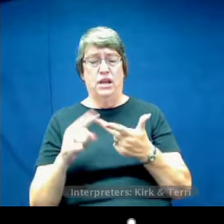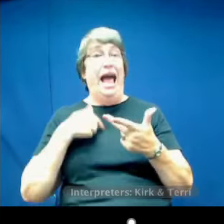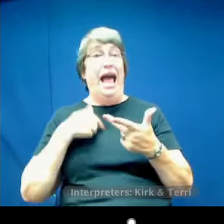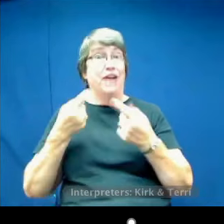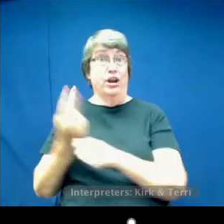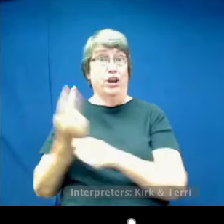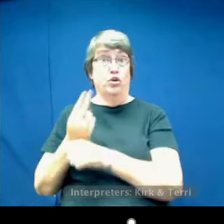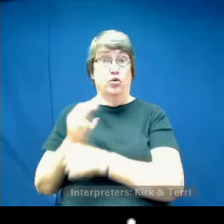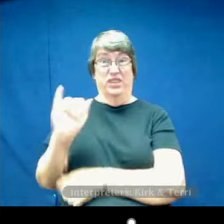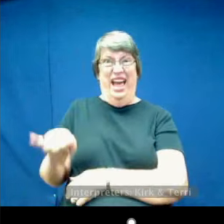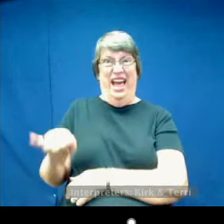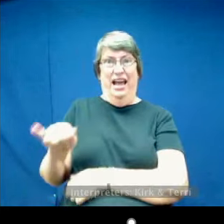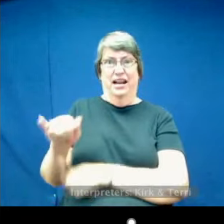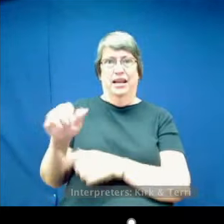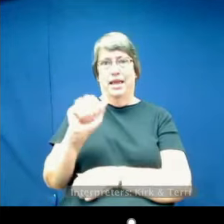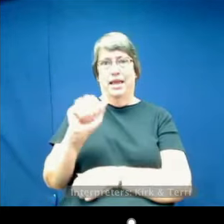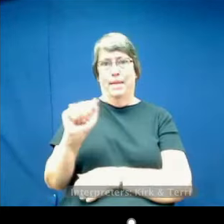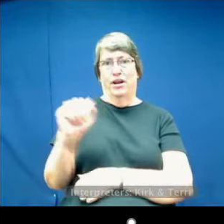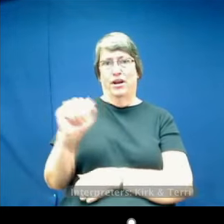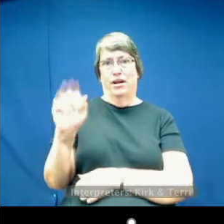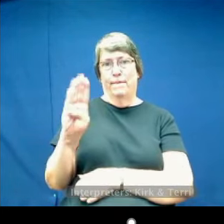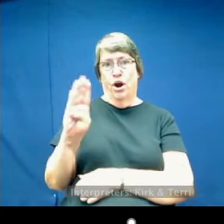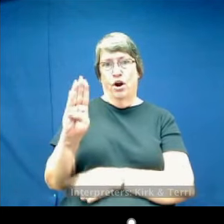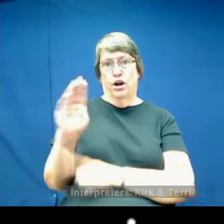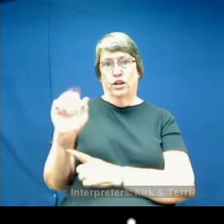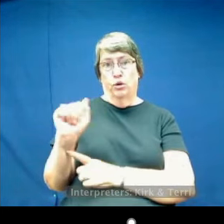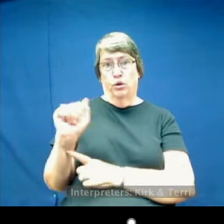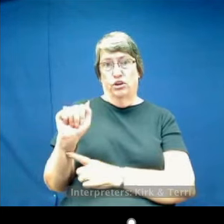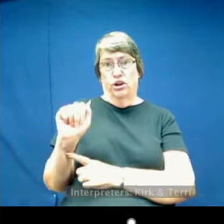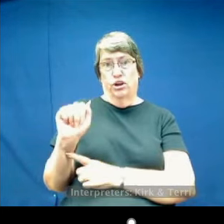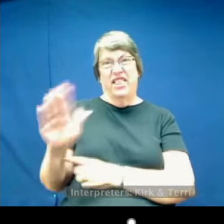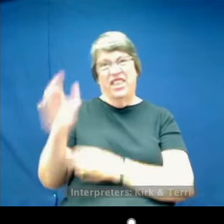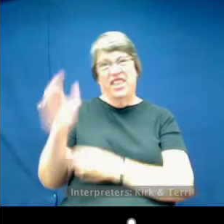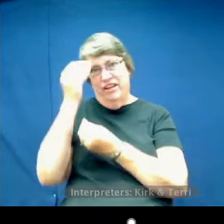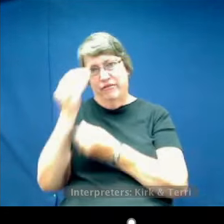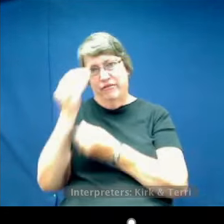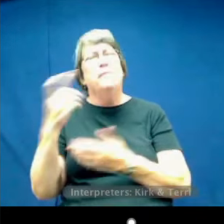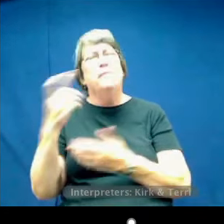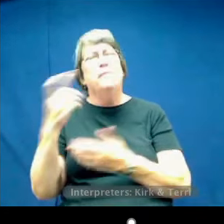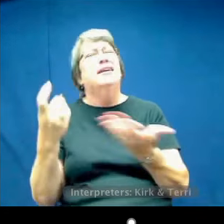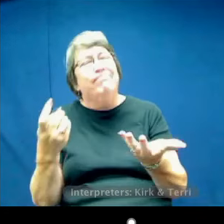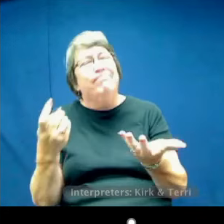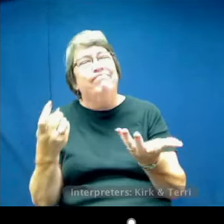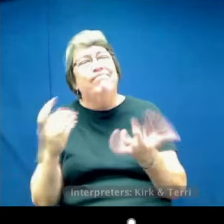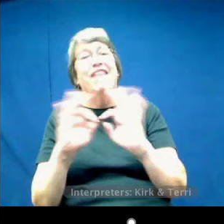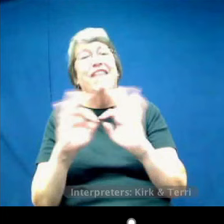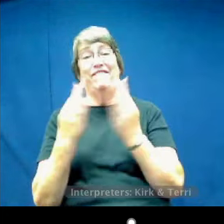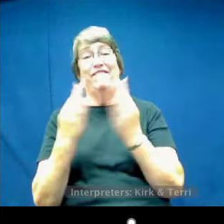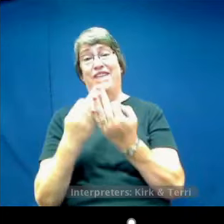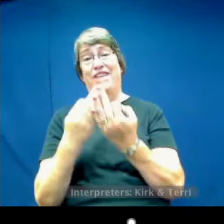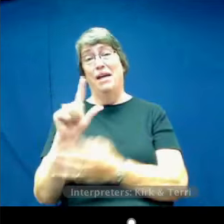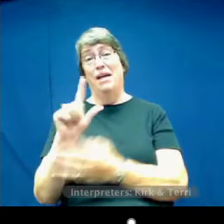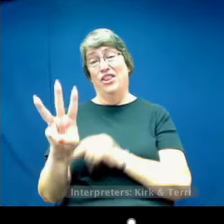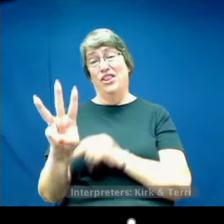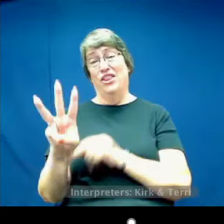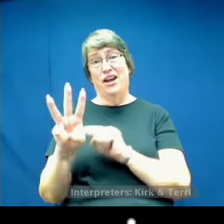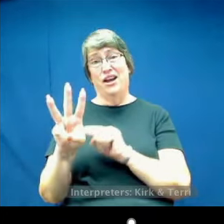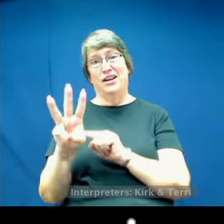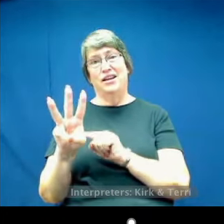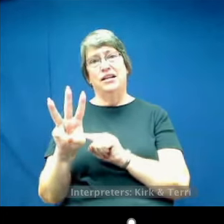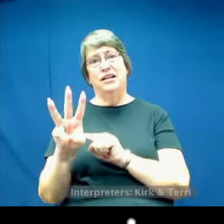information because the problem with family law is that for the most part it's governed by state